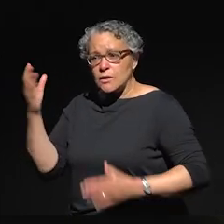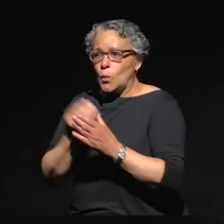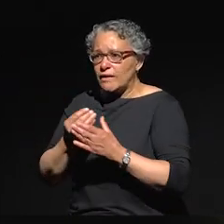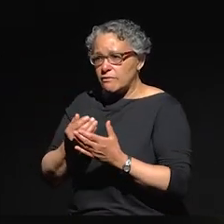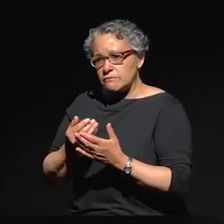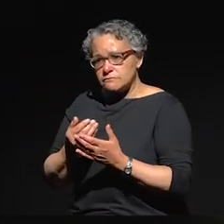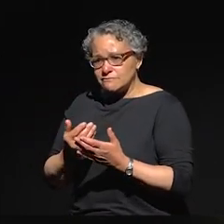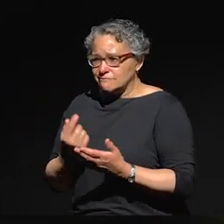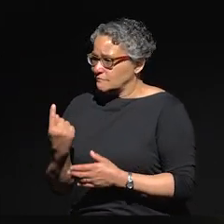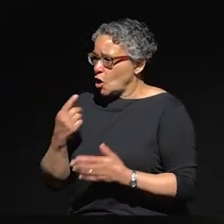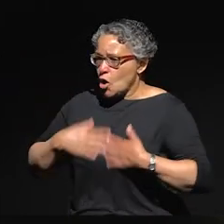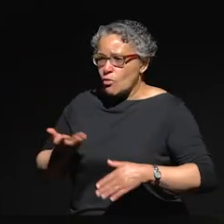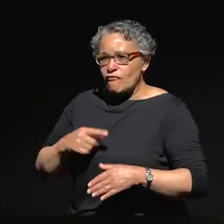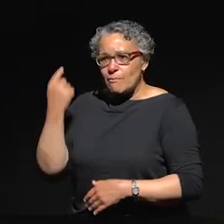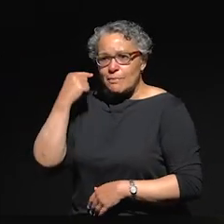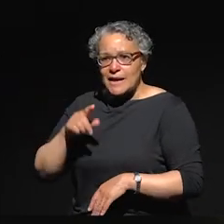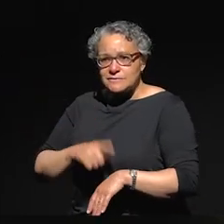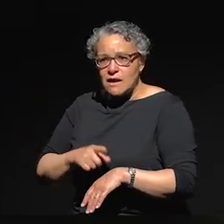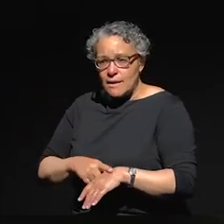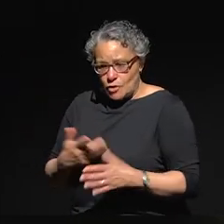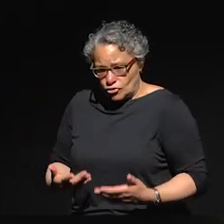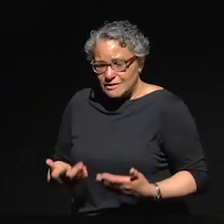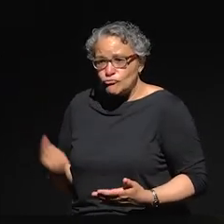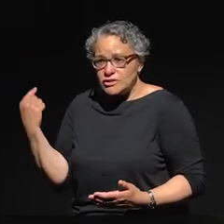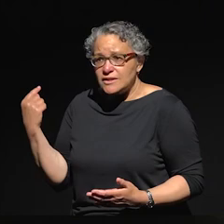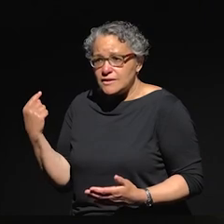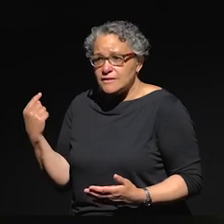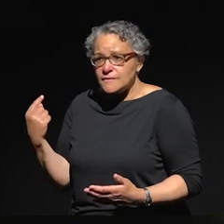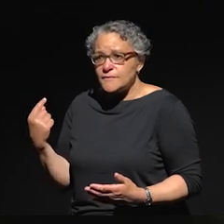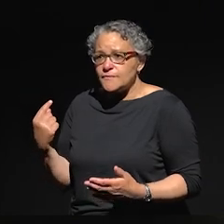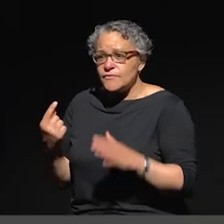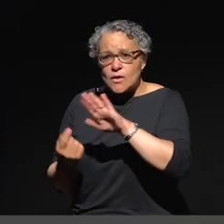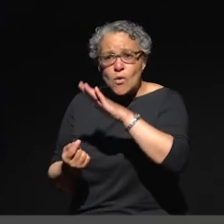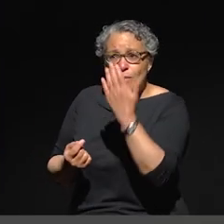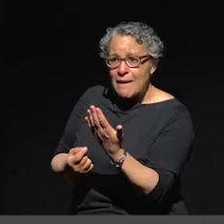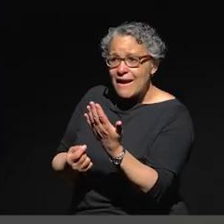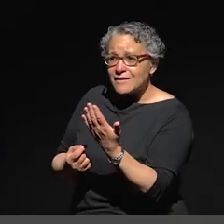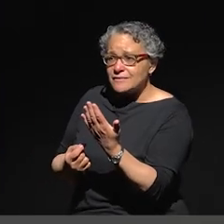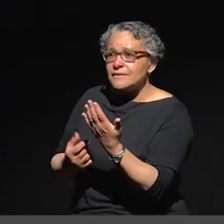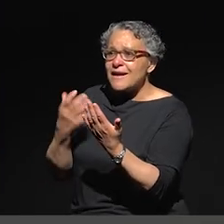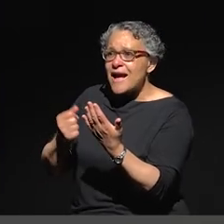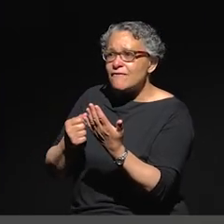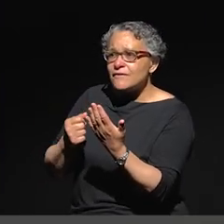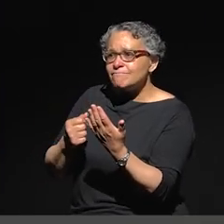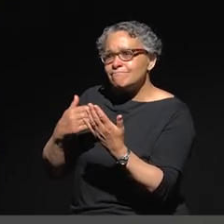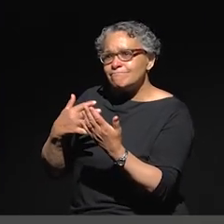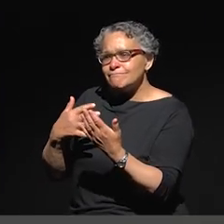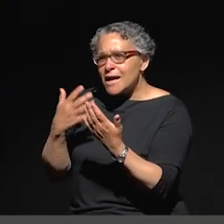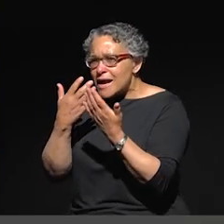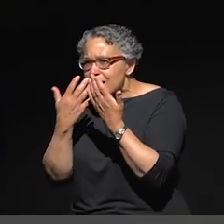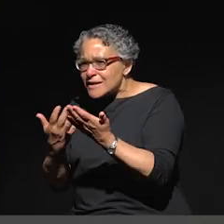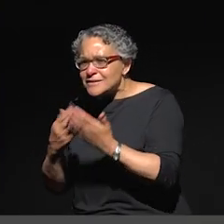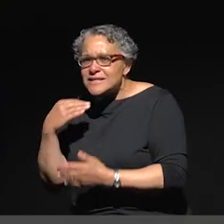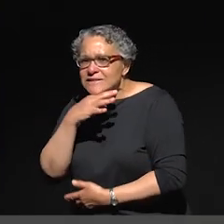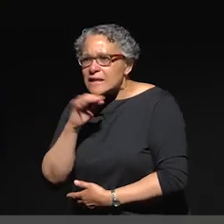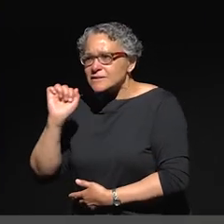drawing it from somebody posing in the studio. We have a study of his face on the back. Unfortunately, we couldn't show that in the exhibition for reasons of